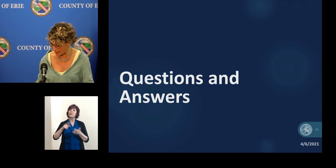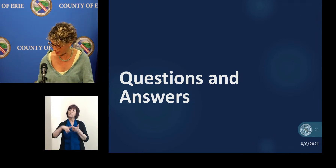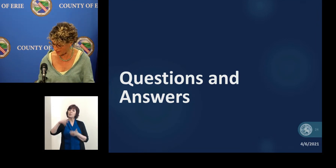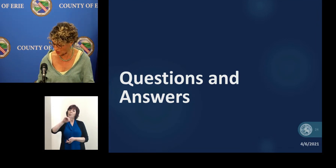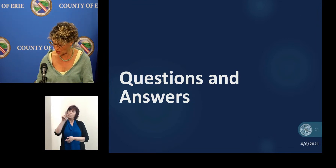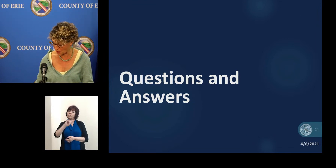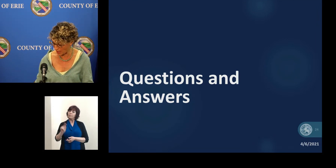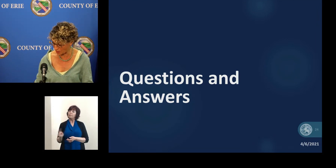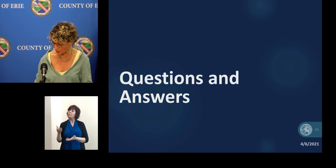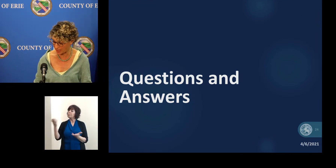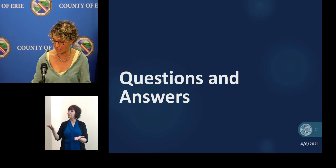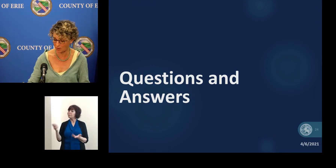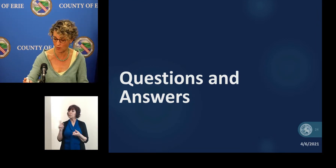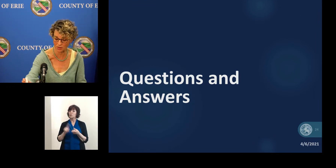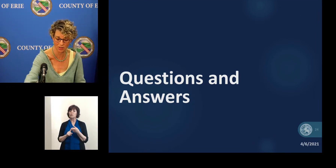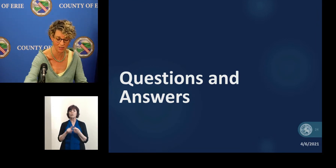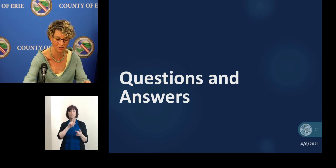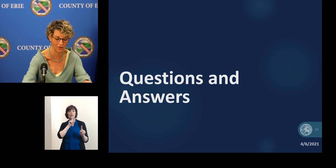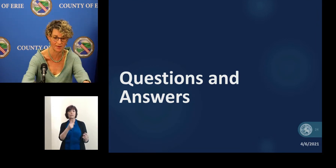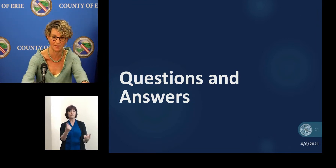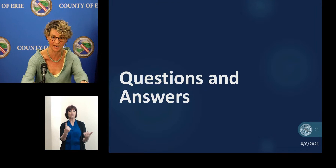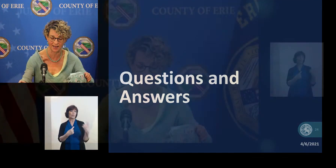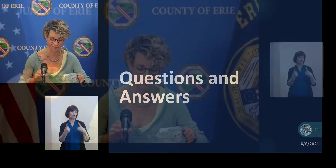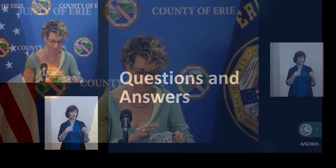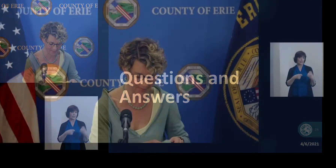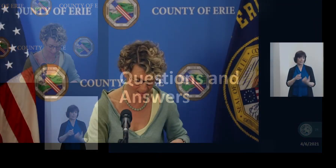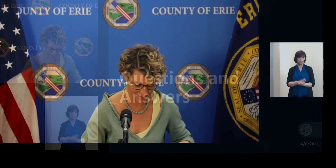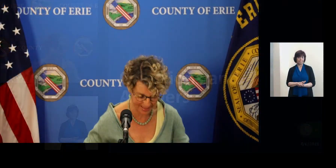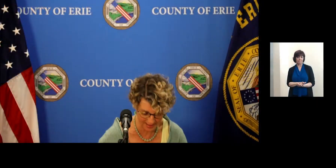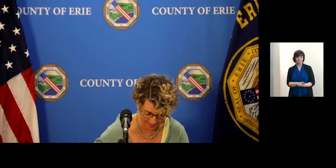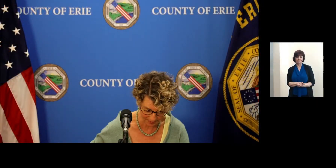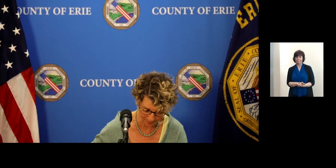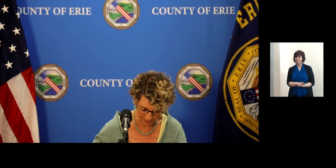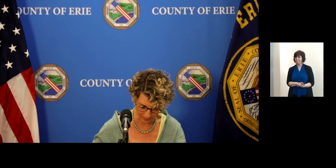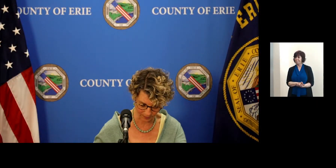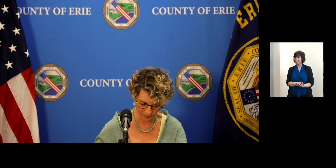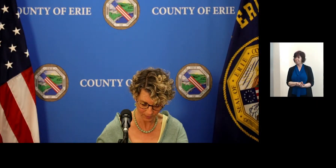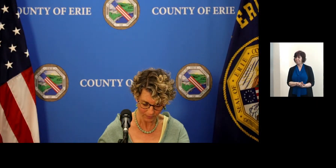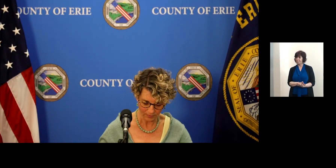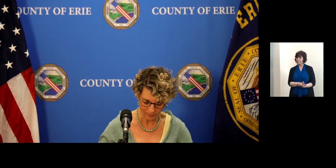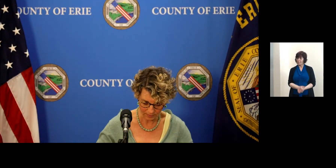county executive to entertain questions from the media. Thanks.